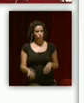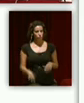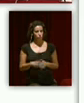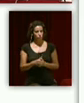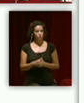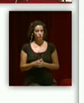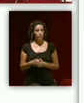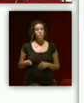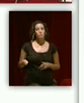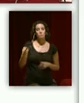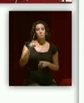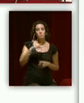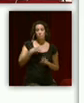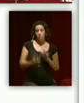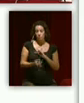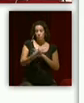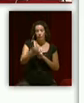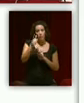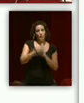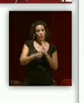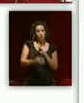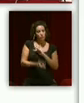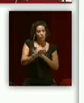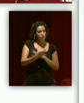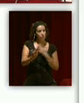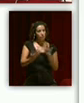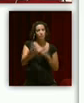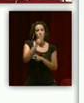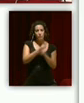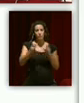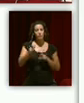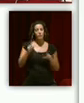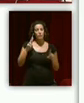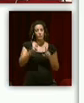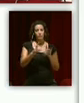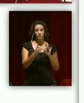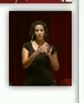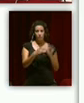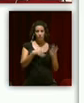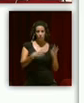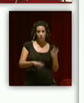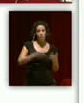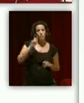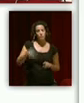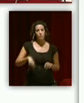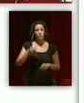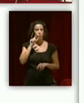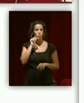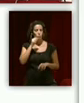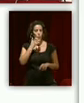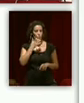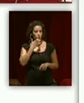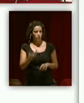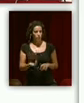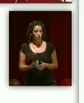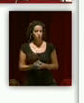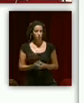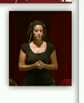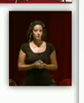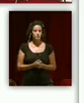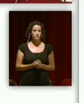for users, and perhaps you can read the feed and Twitter